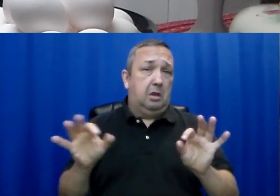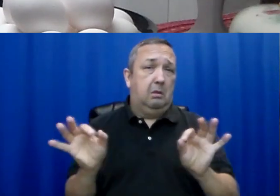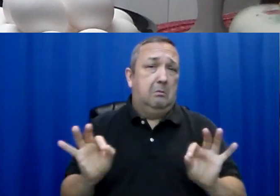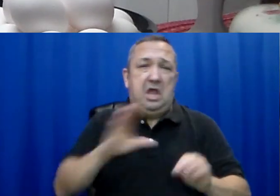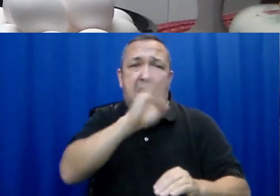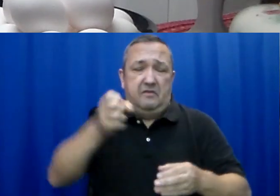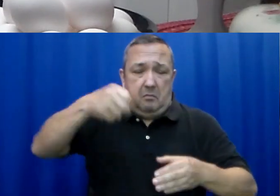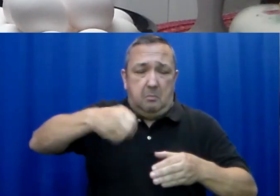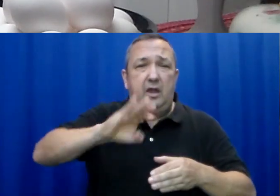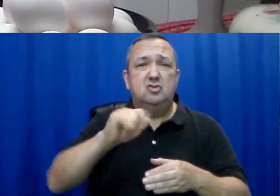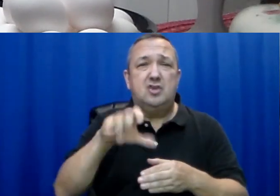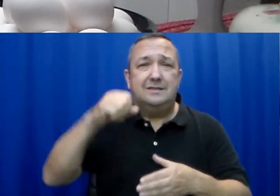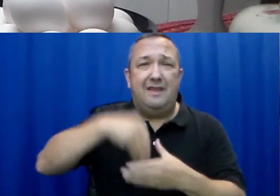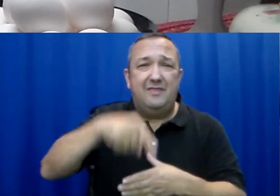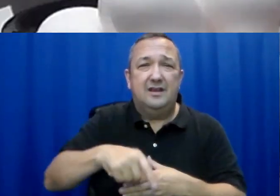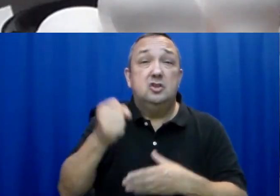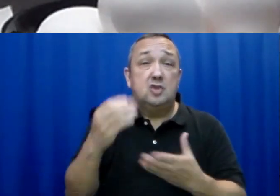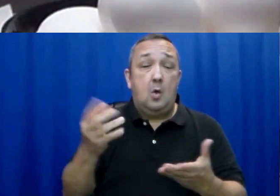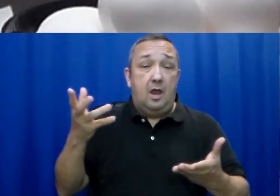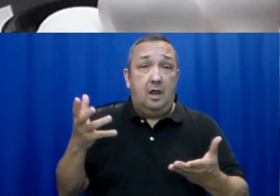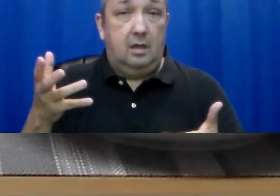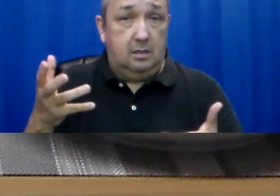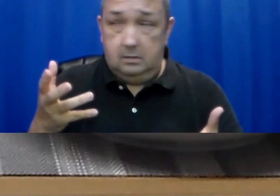drop shells in them. So,